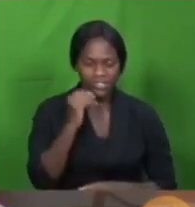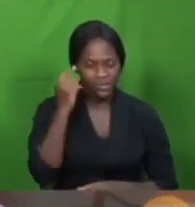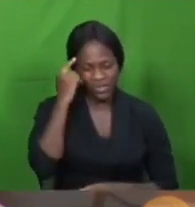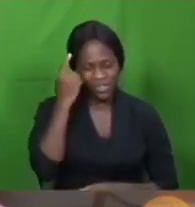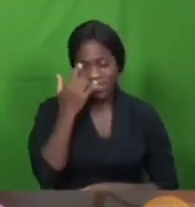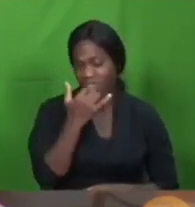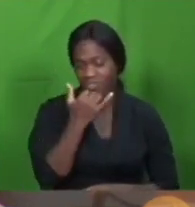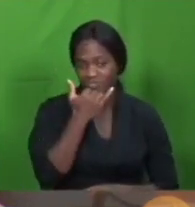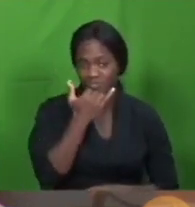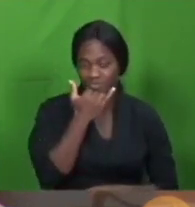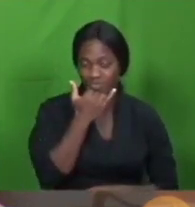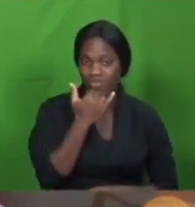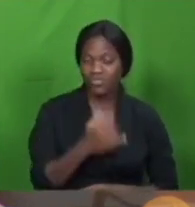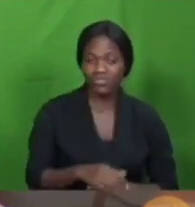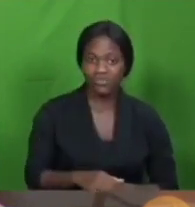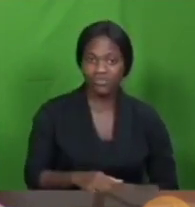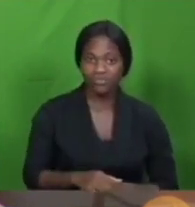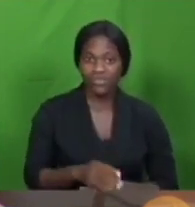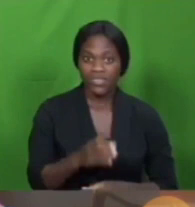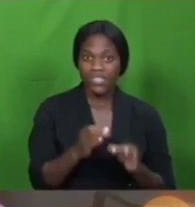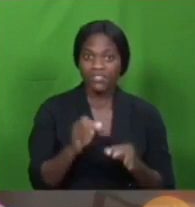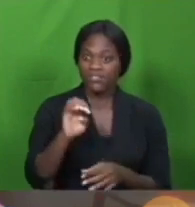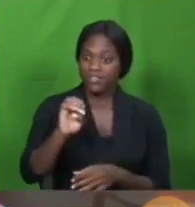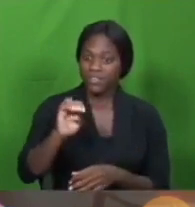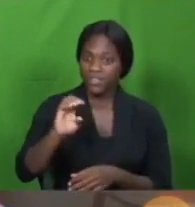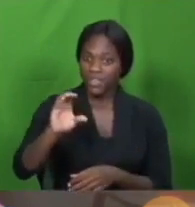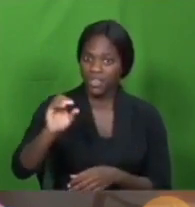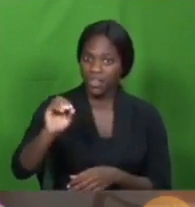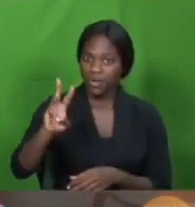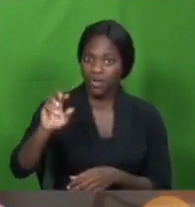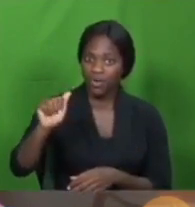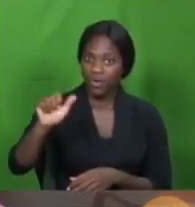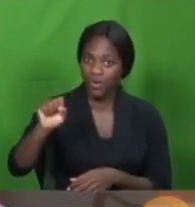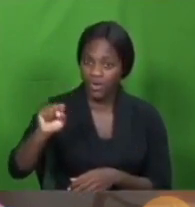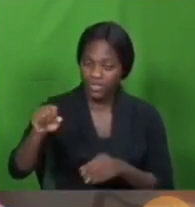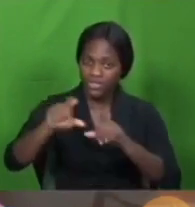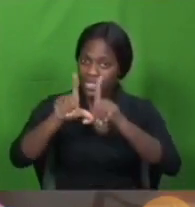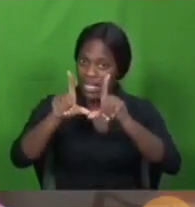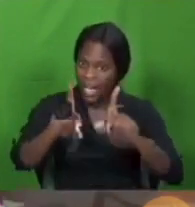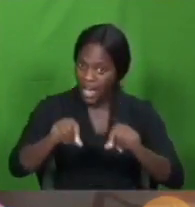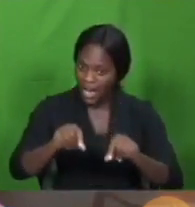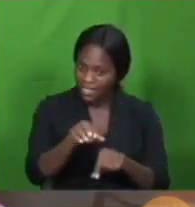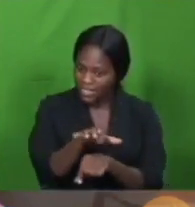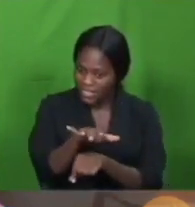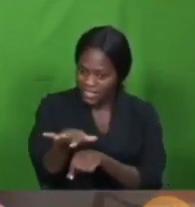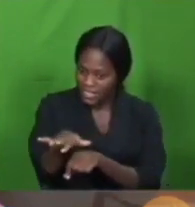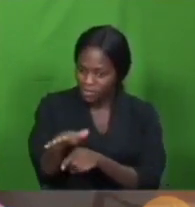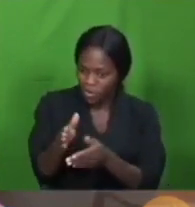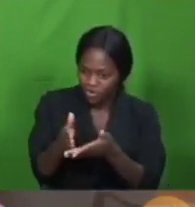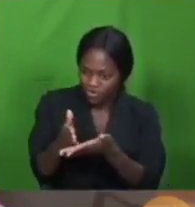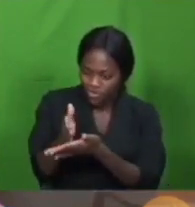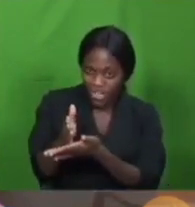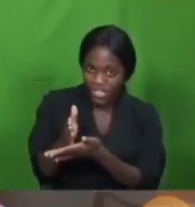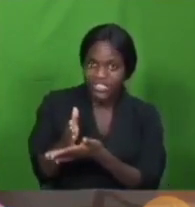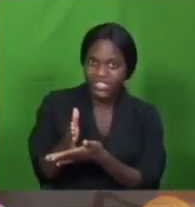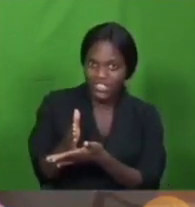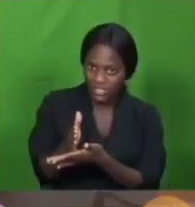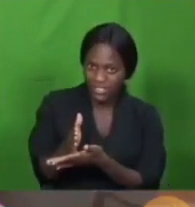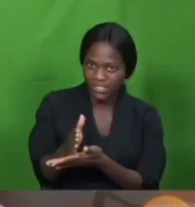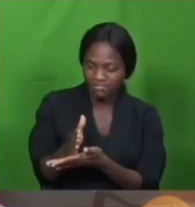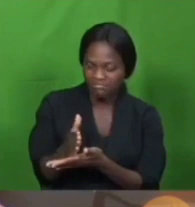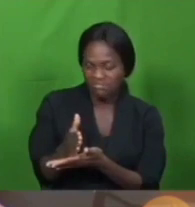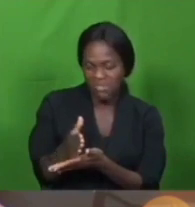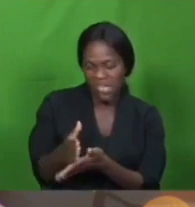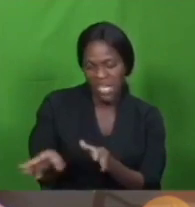really hurts. Once the ECOWAS identification card has been properly captured, I think we can let it pass